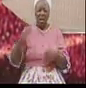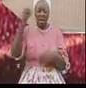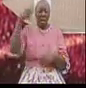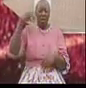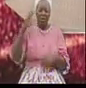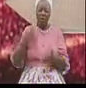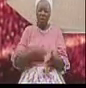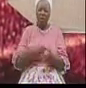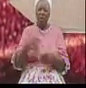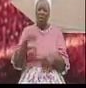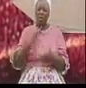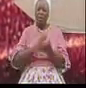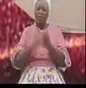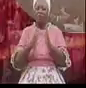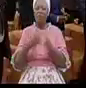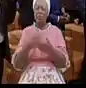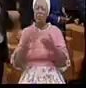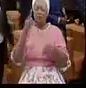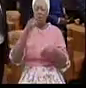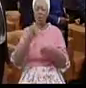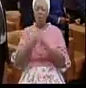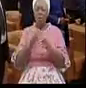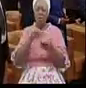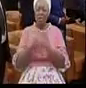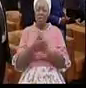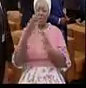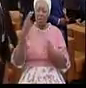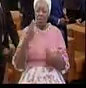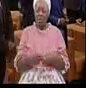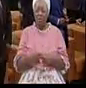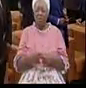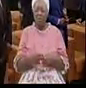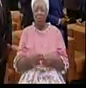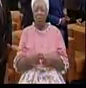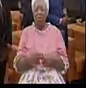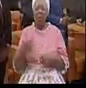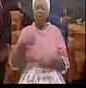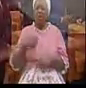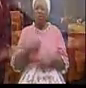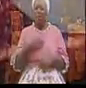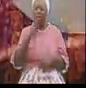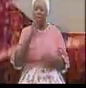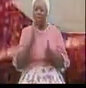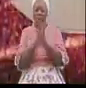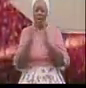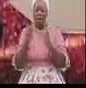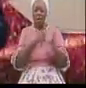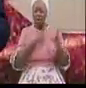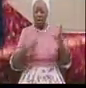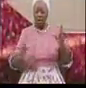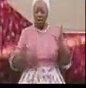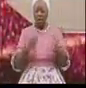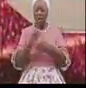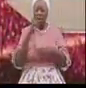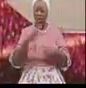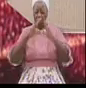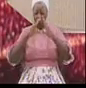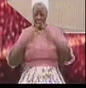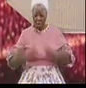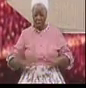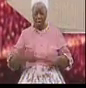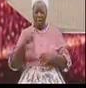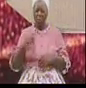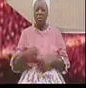your sight, in Jesus' name. We pray, Lord, you calm down